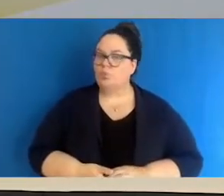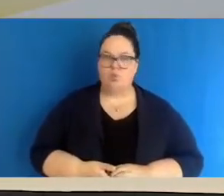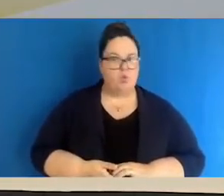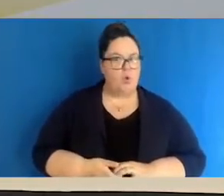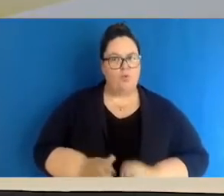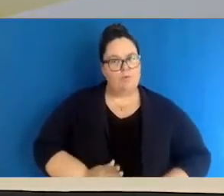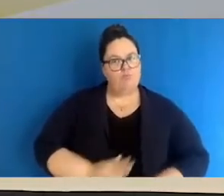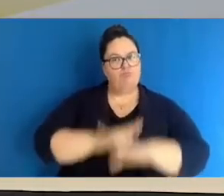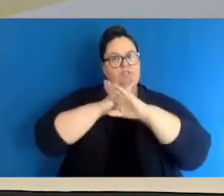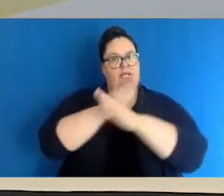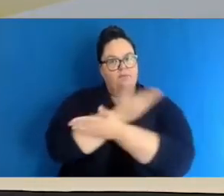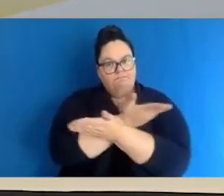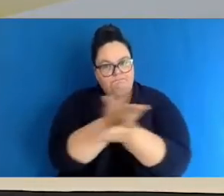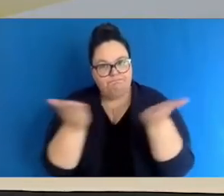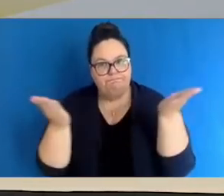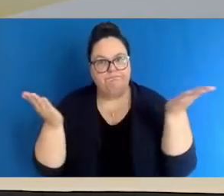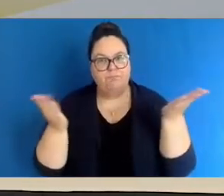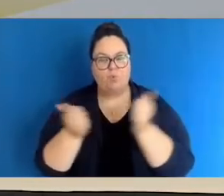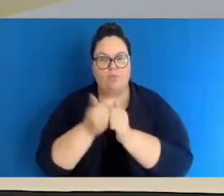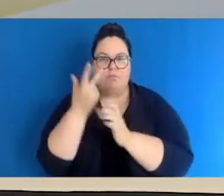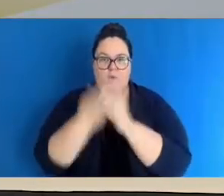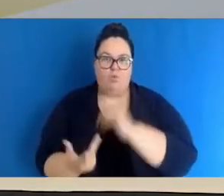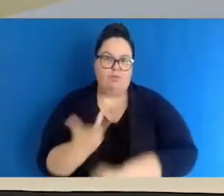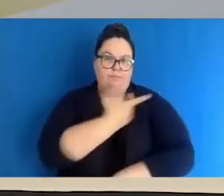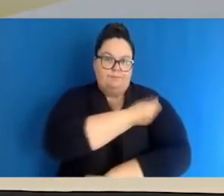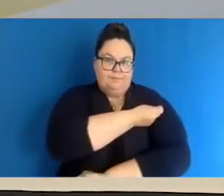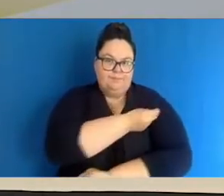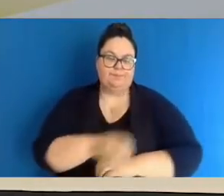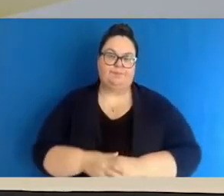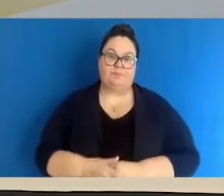residents with 2 doses of vaccine as soon as possible.